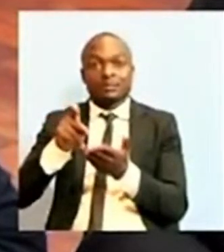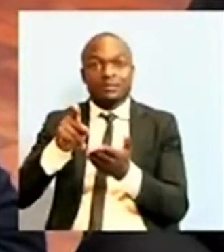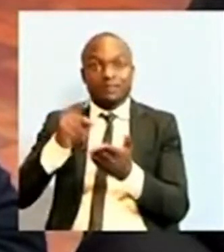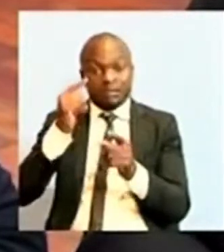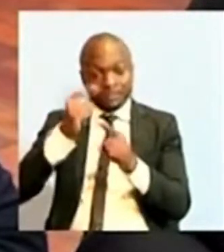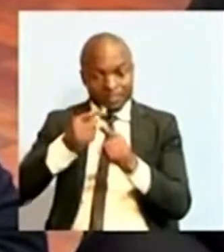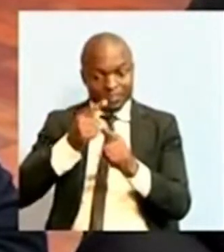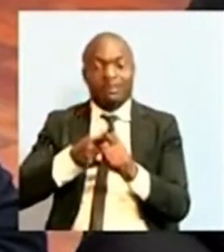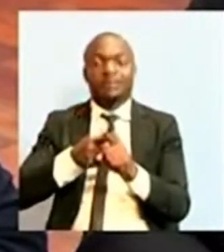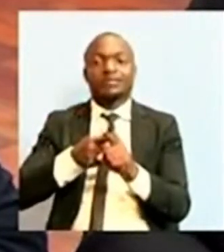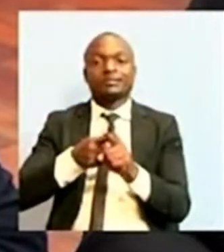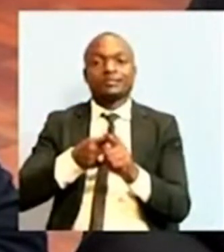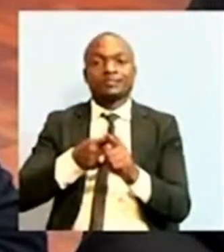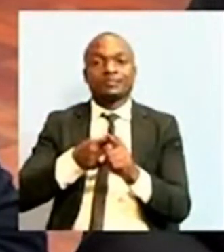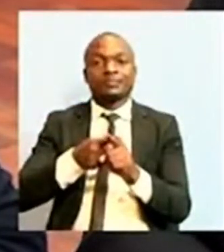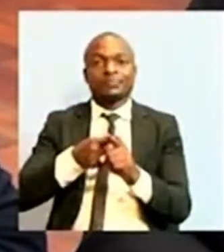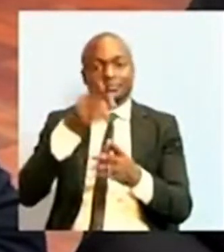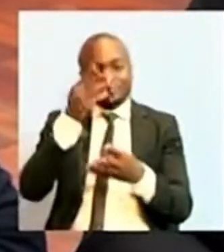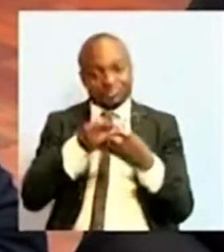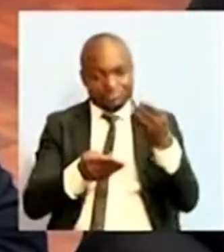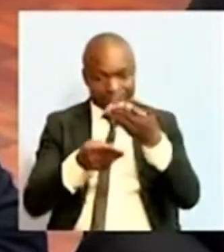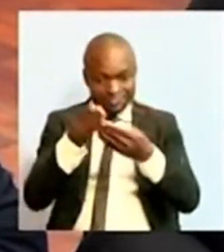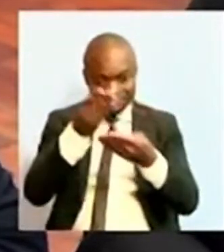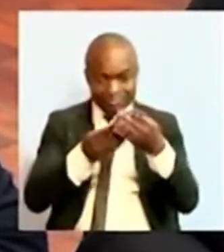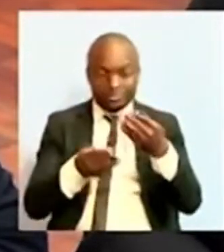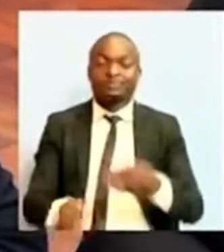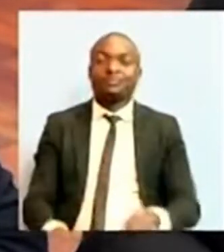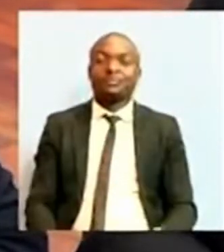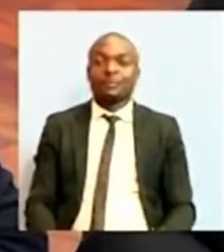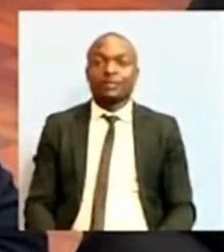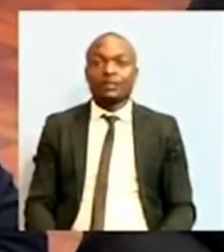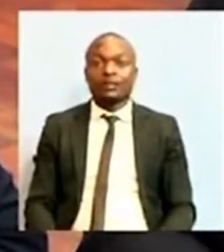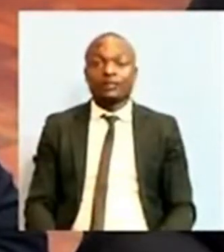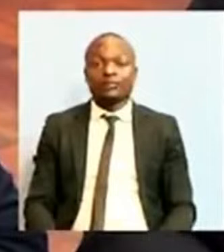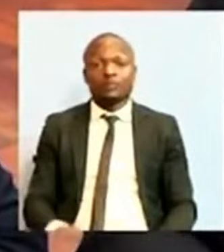the current as it falls due. So far,